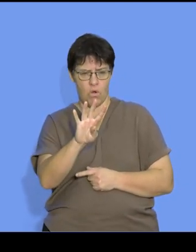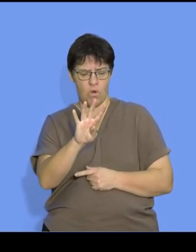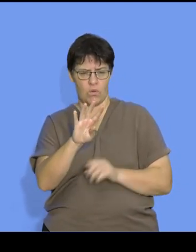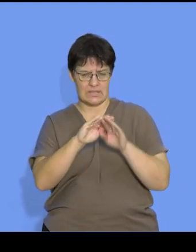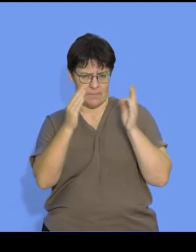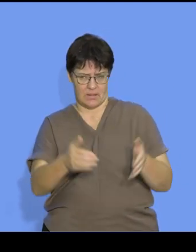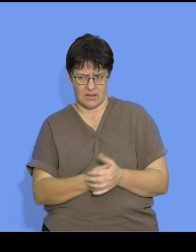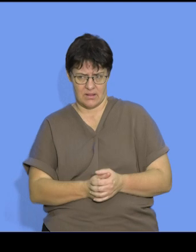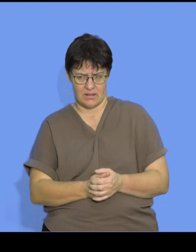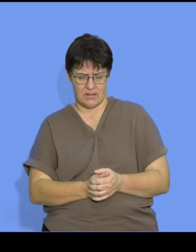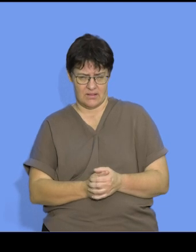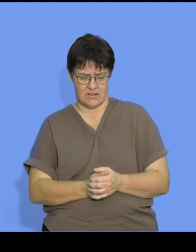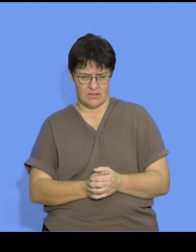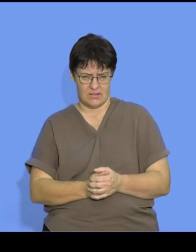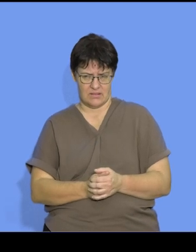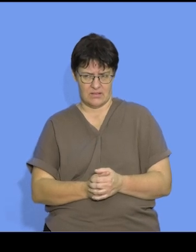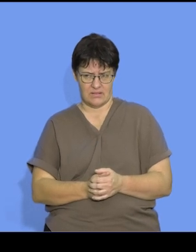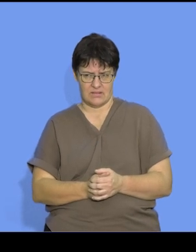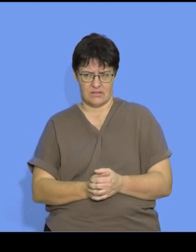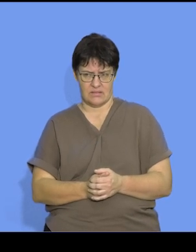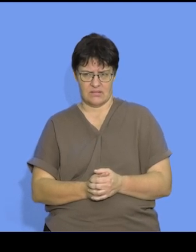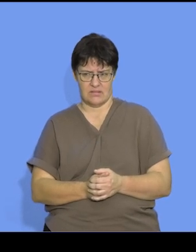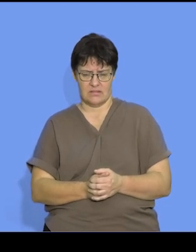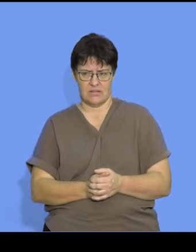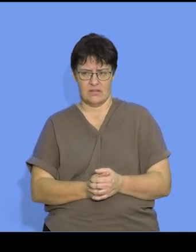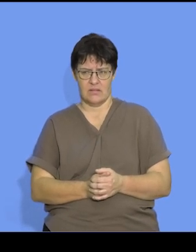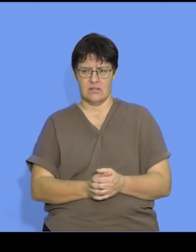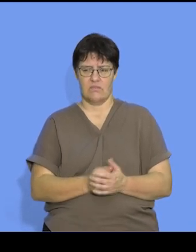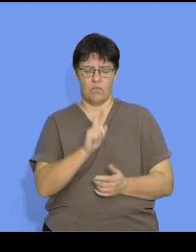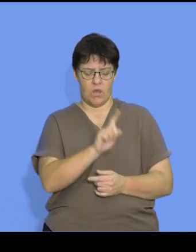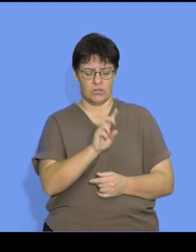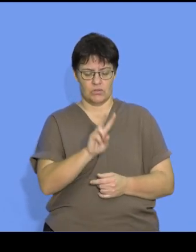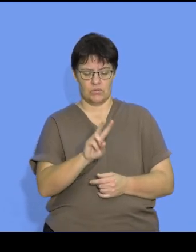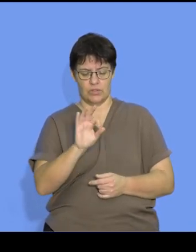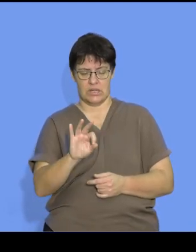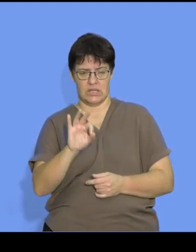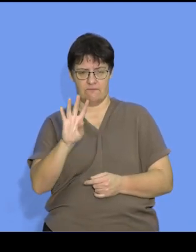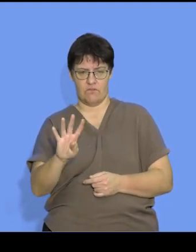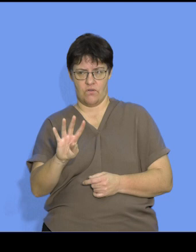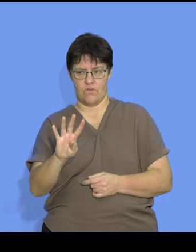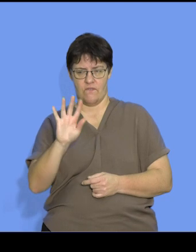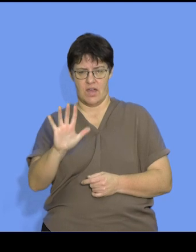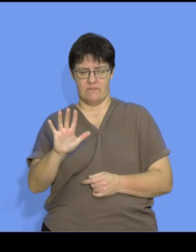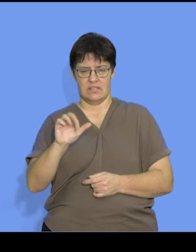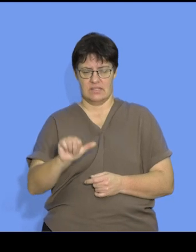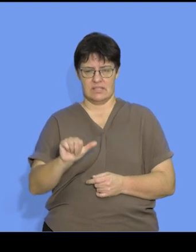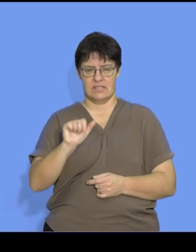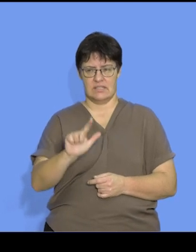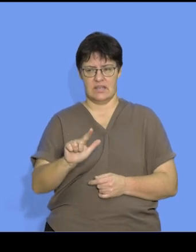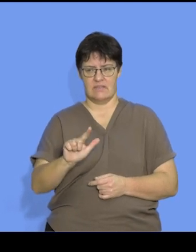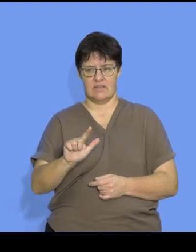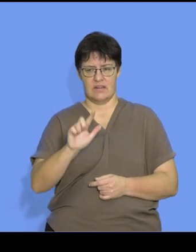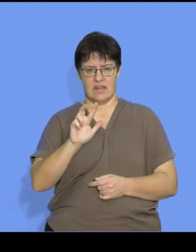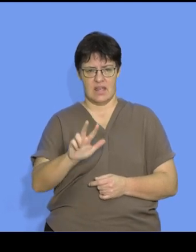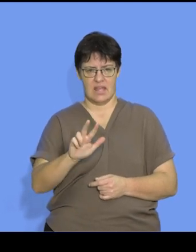4 tables. We would then have 1, 2, 3, 4, 5, 6,